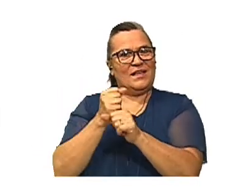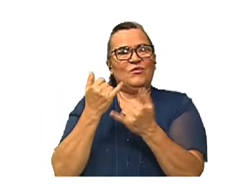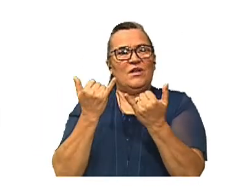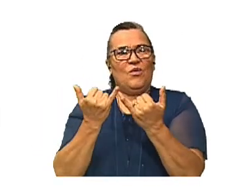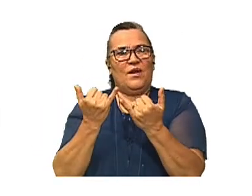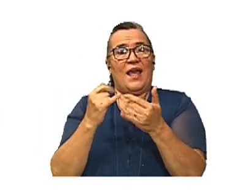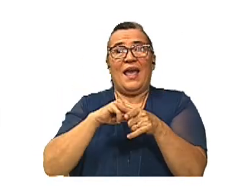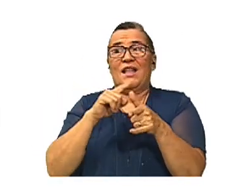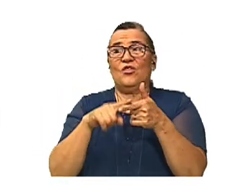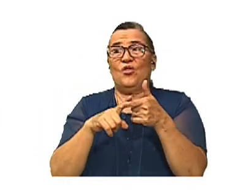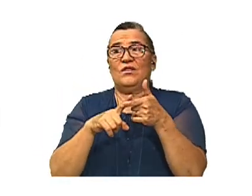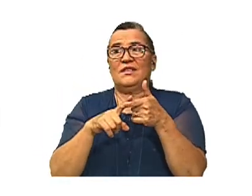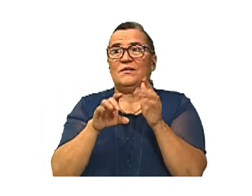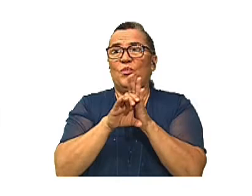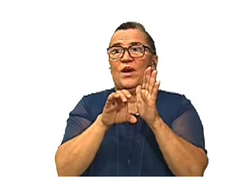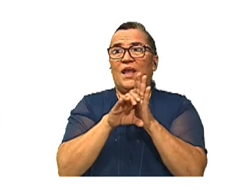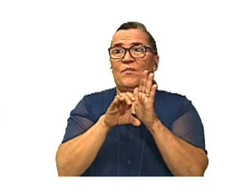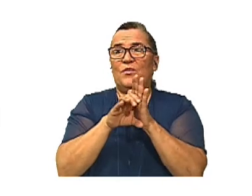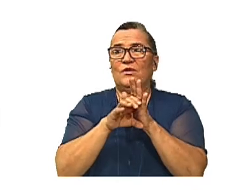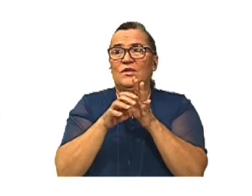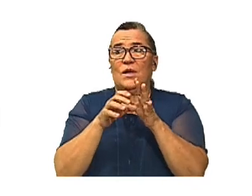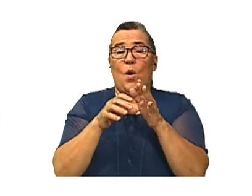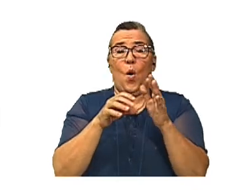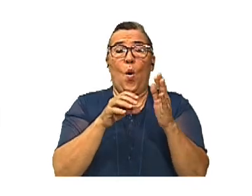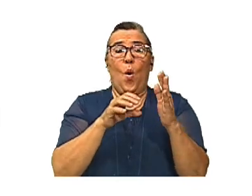an augmented reality mirror?